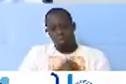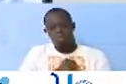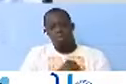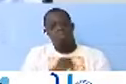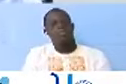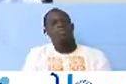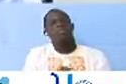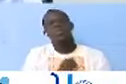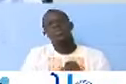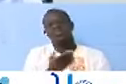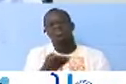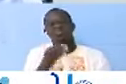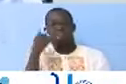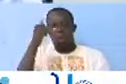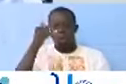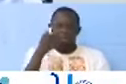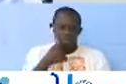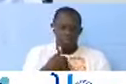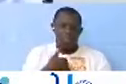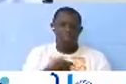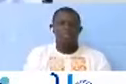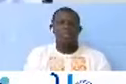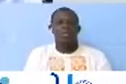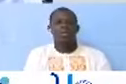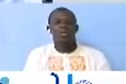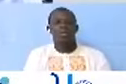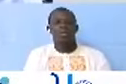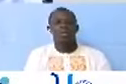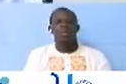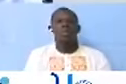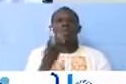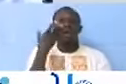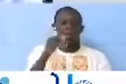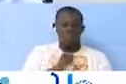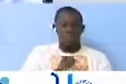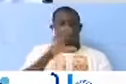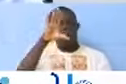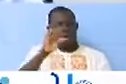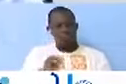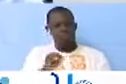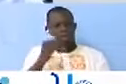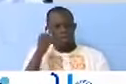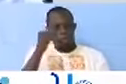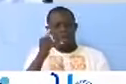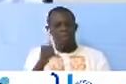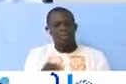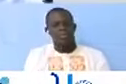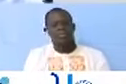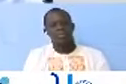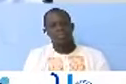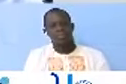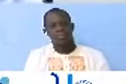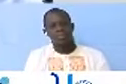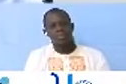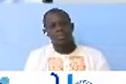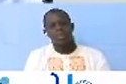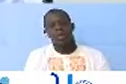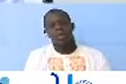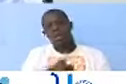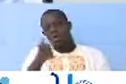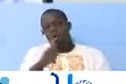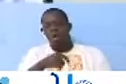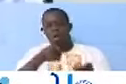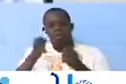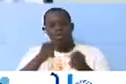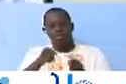All right. He called me. When he hung the phone. Nga fane call na opposition call. Operation